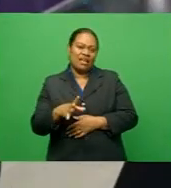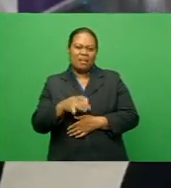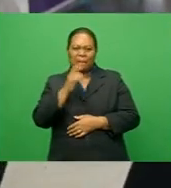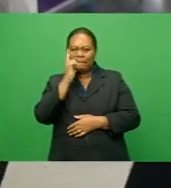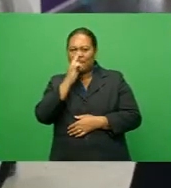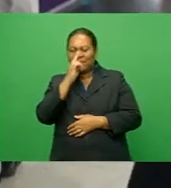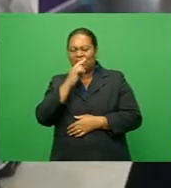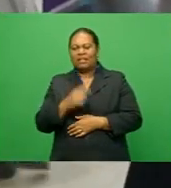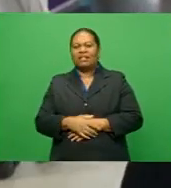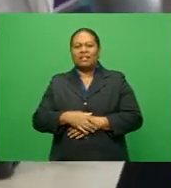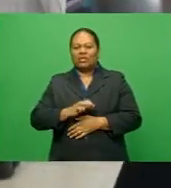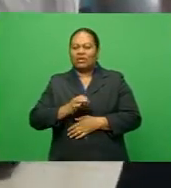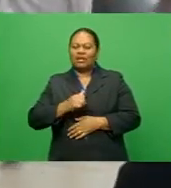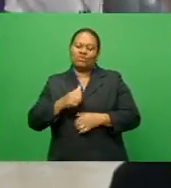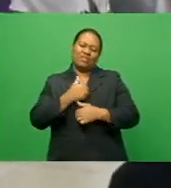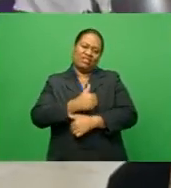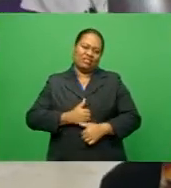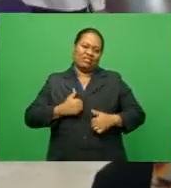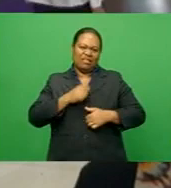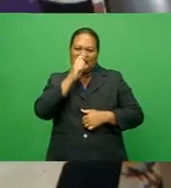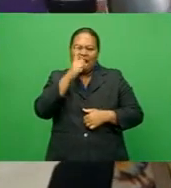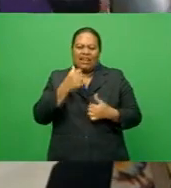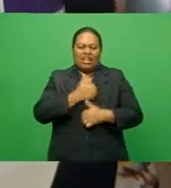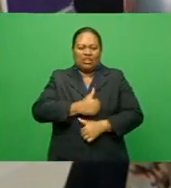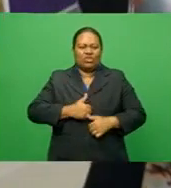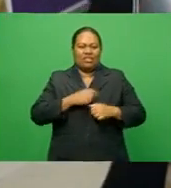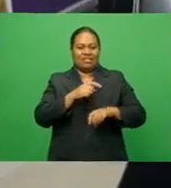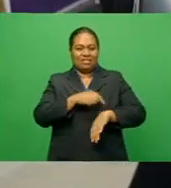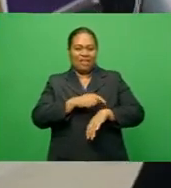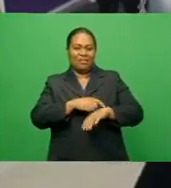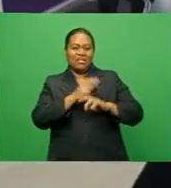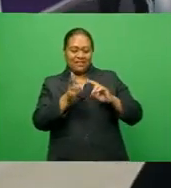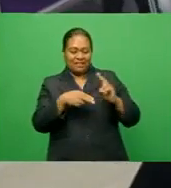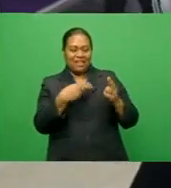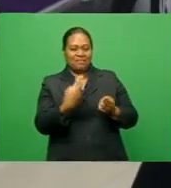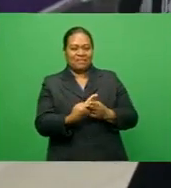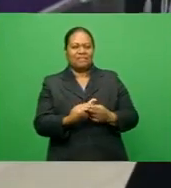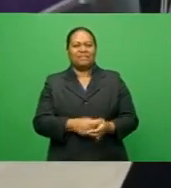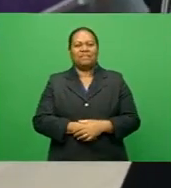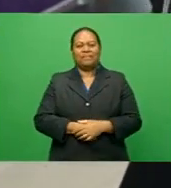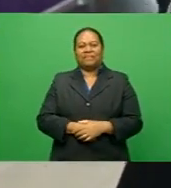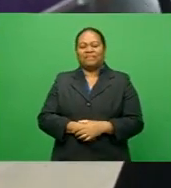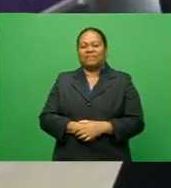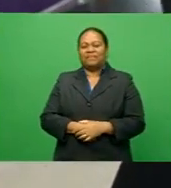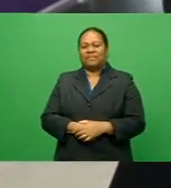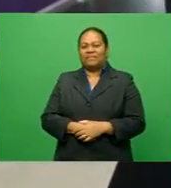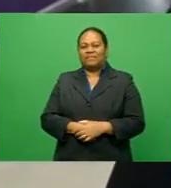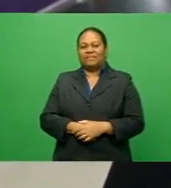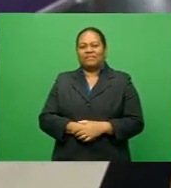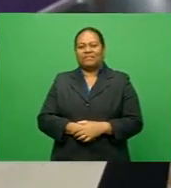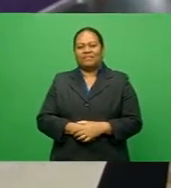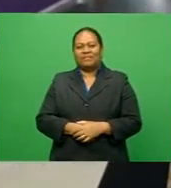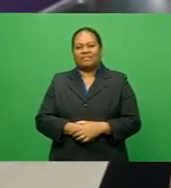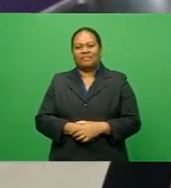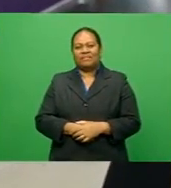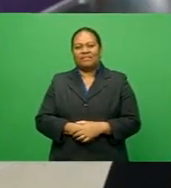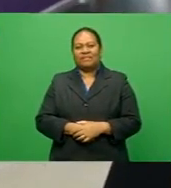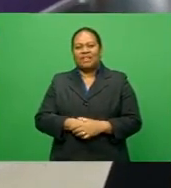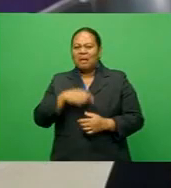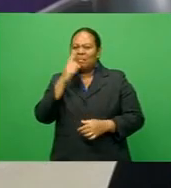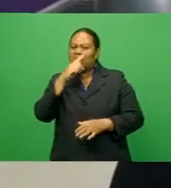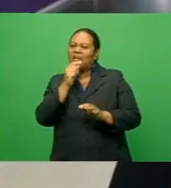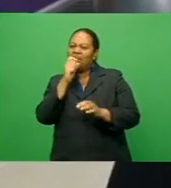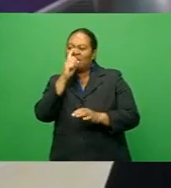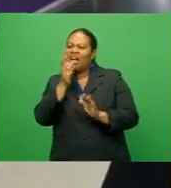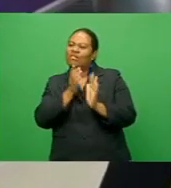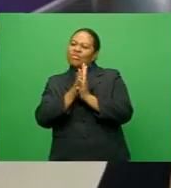to celebrate and enjoy their time with their families, and they had many weren't able to go out